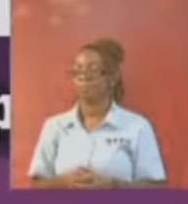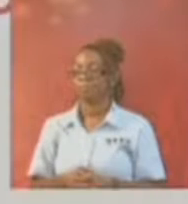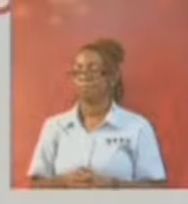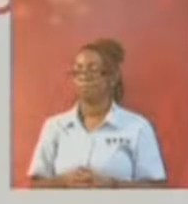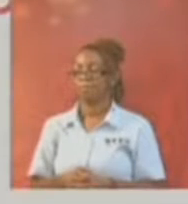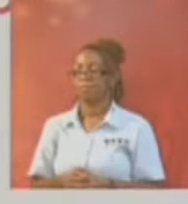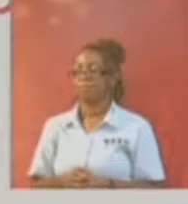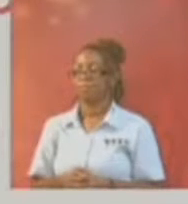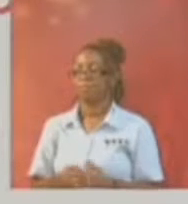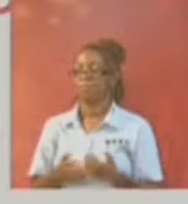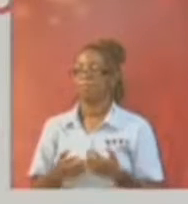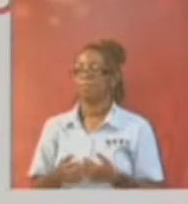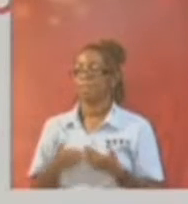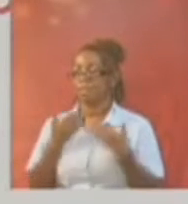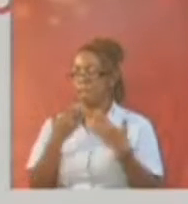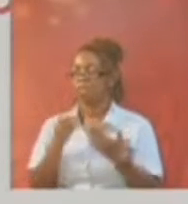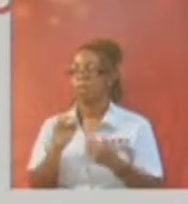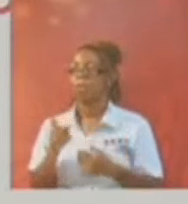Okay, thank you for the questions.